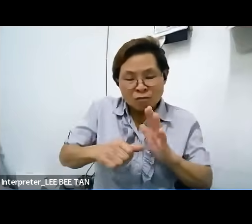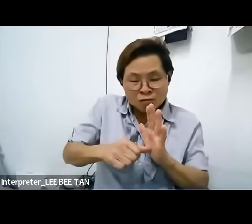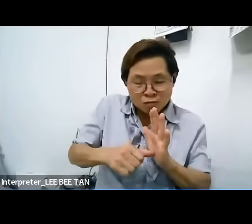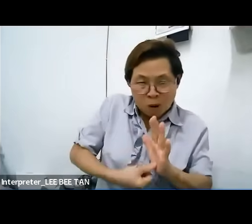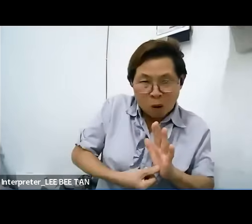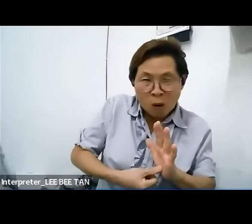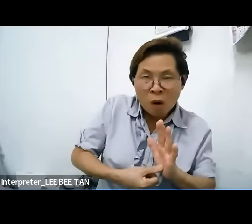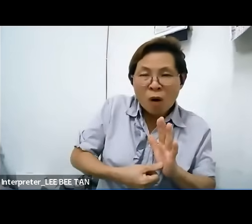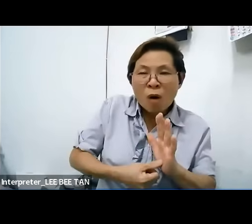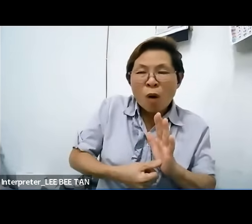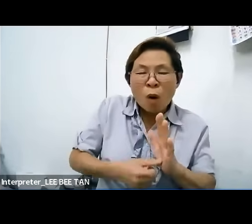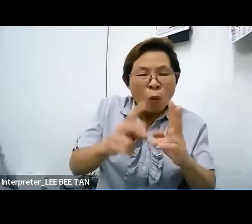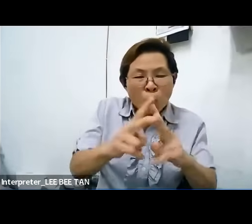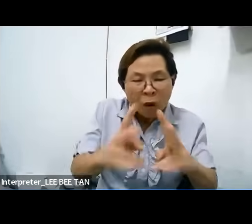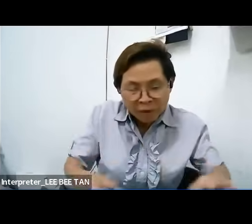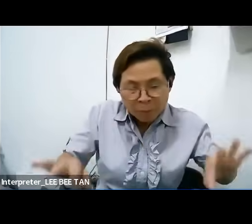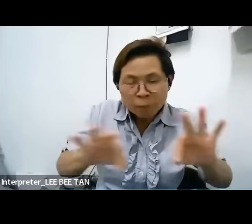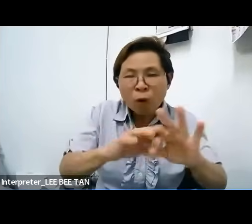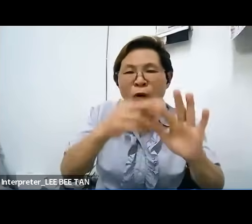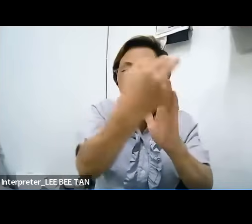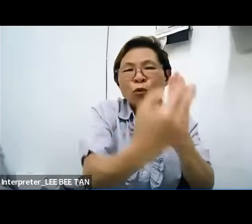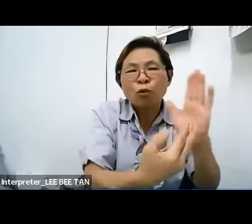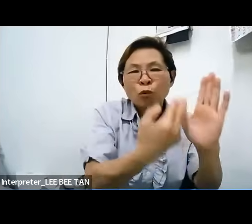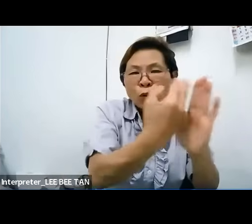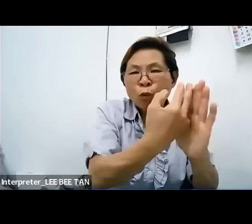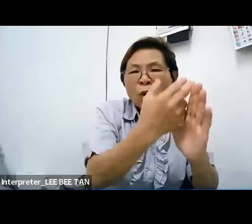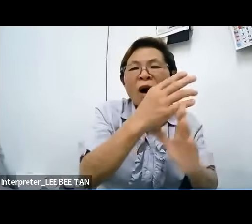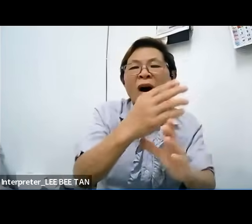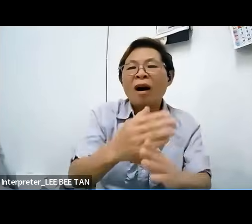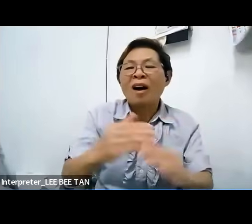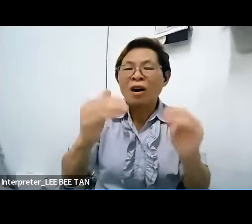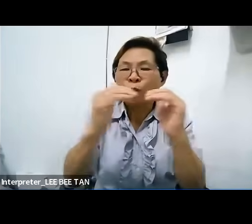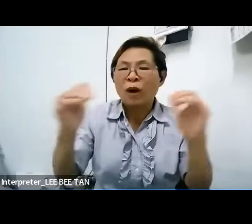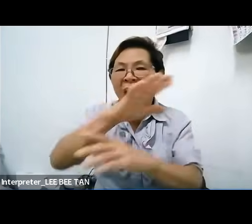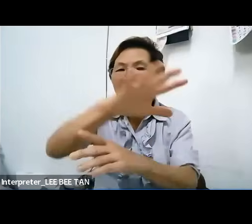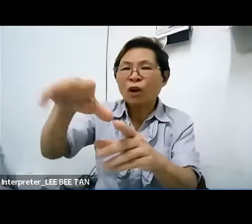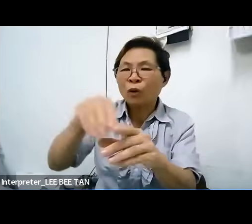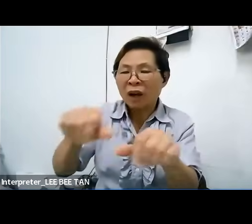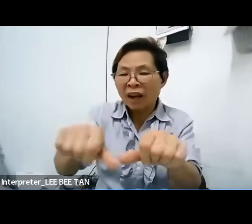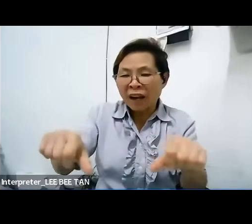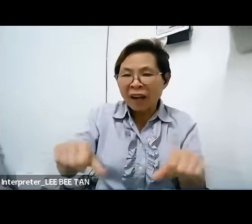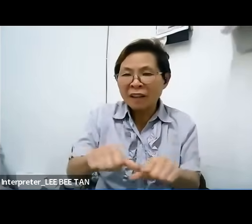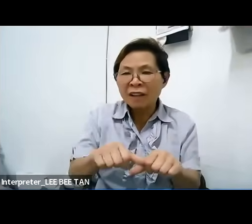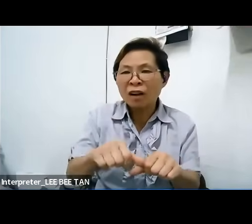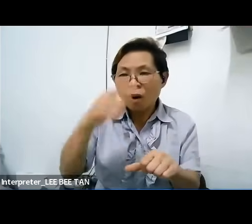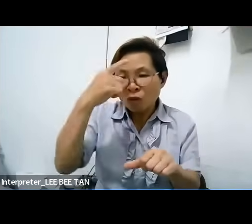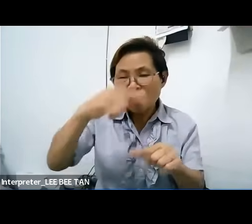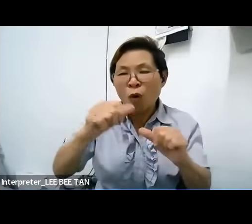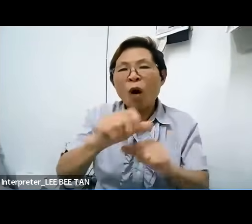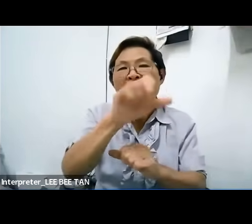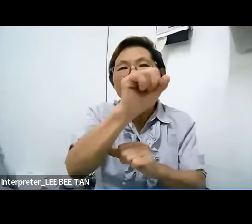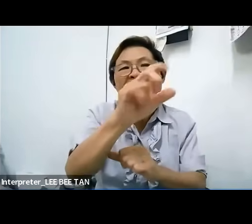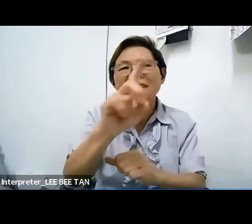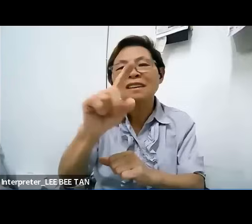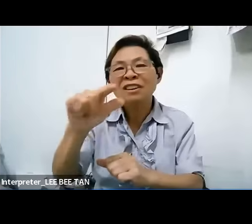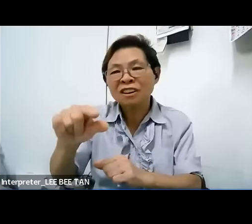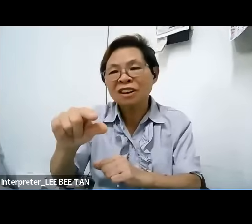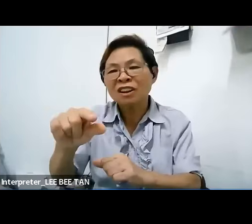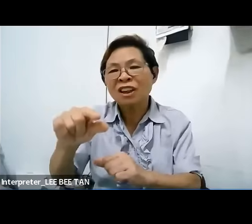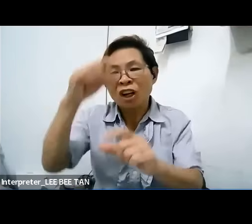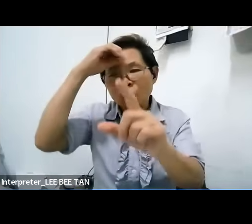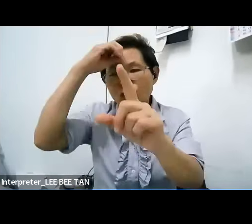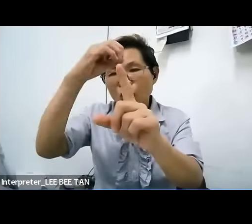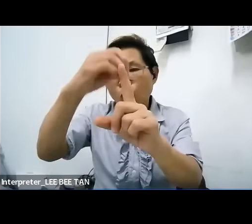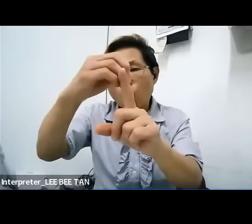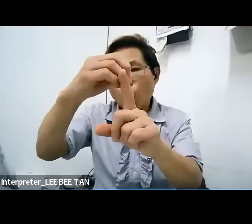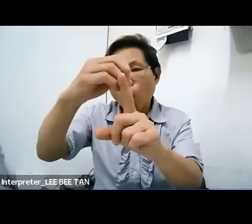the very critical role of equity and inclusion in realizing the Sustainable Development Goals, or the